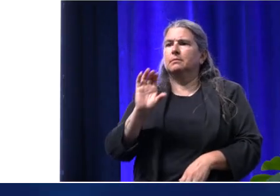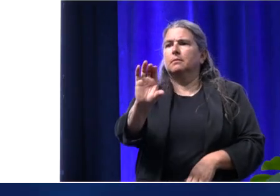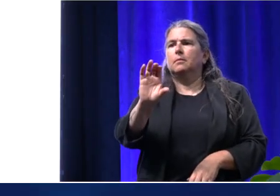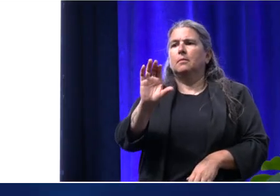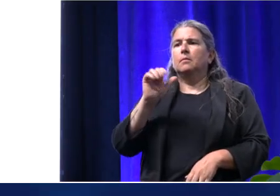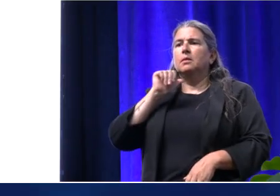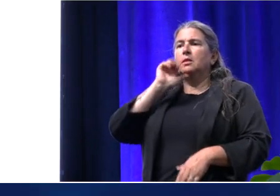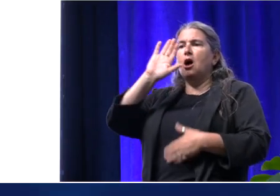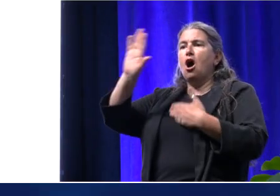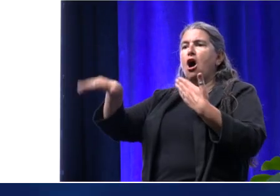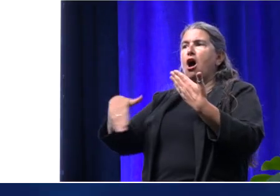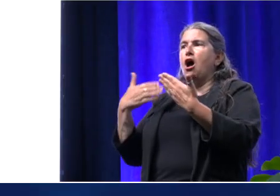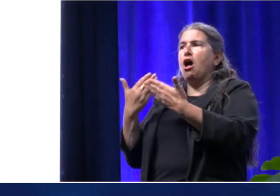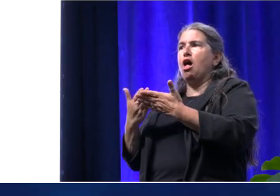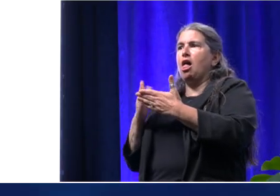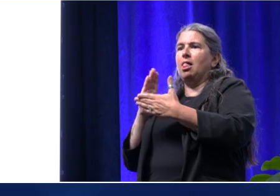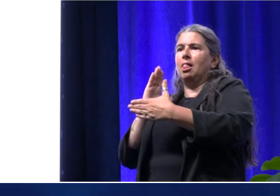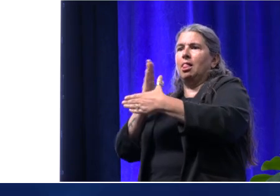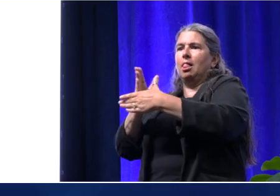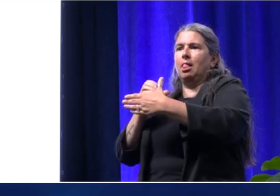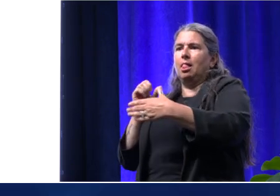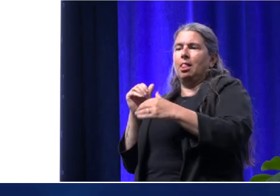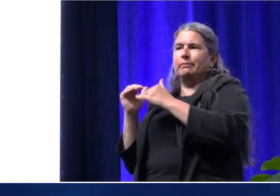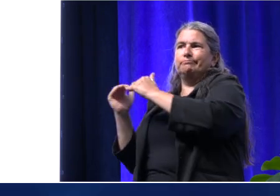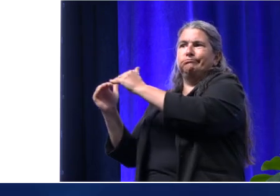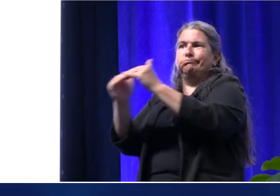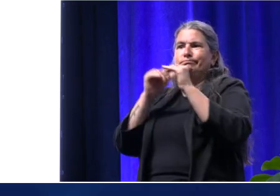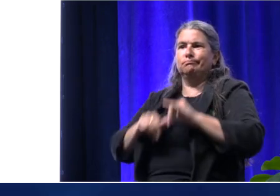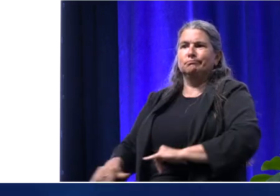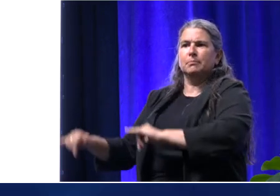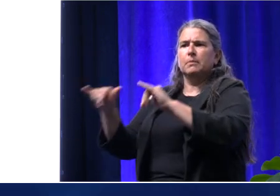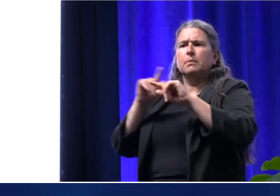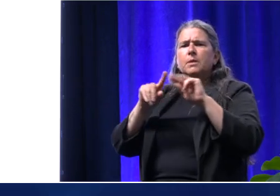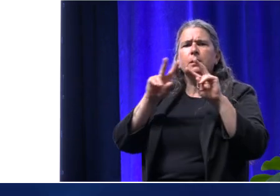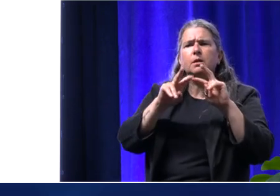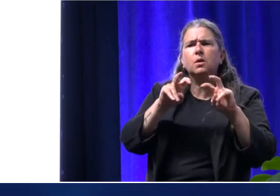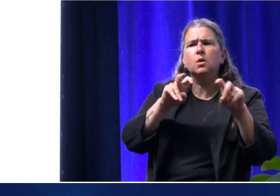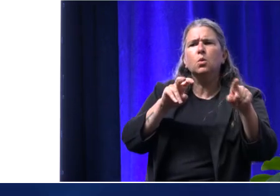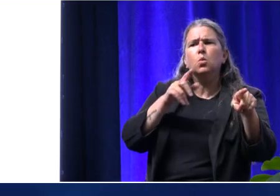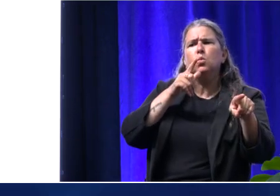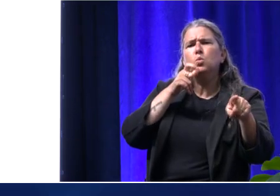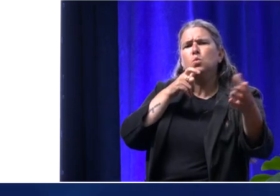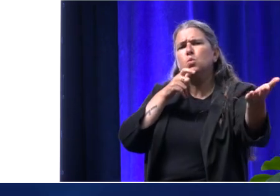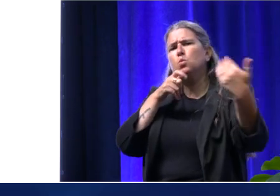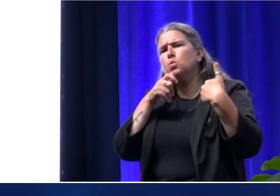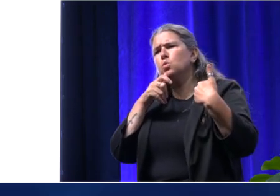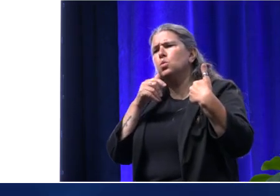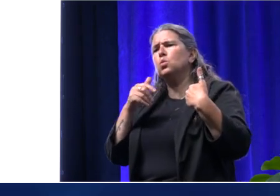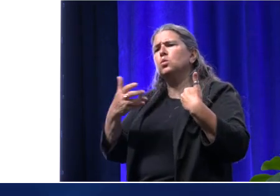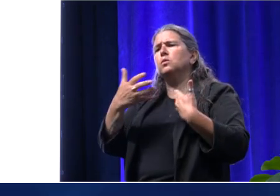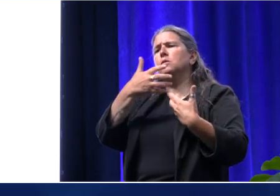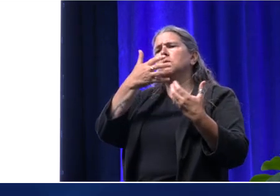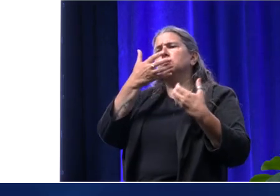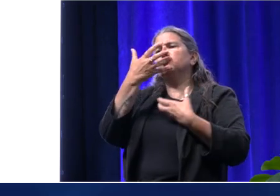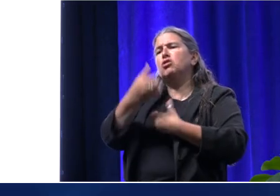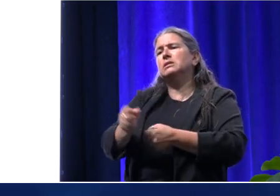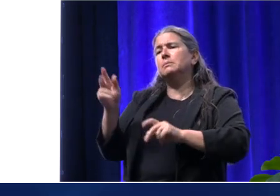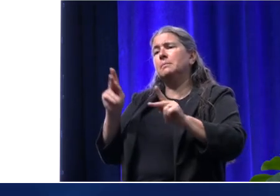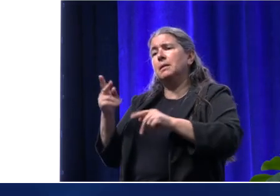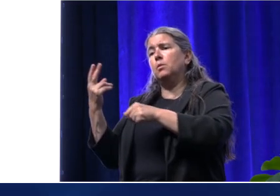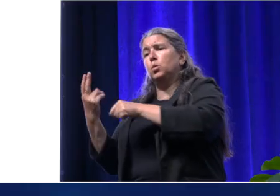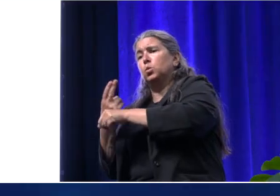who's left behind. Get local information. Trust people who use drugs to tell you what they need and what's happening on the